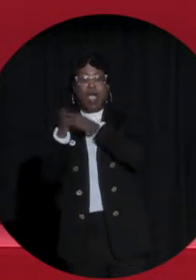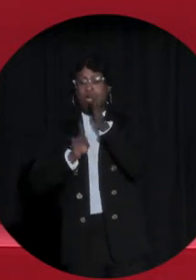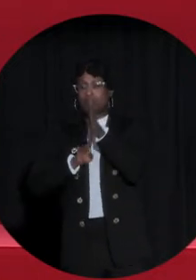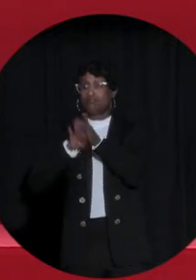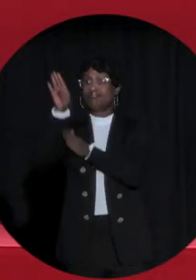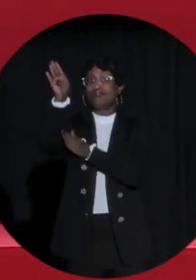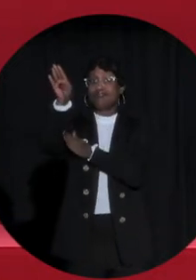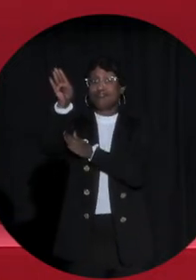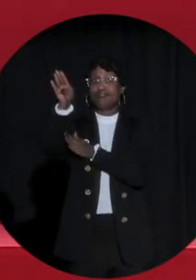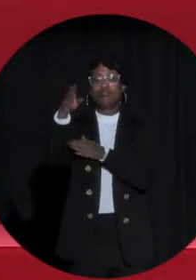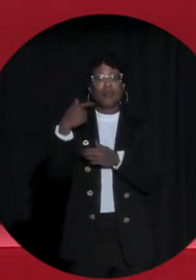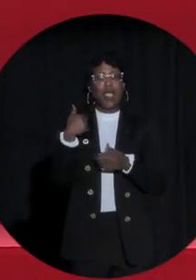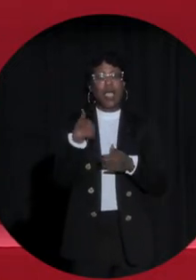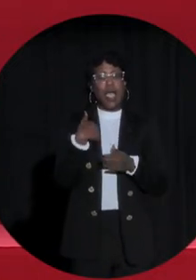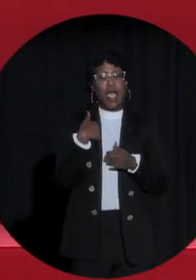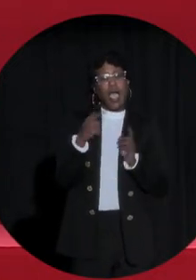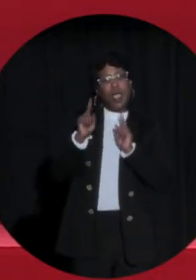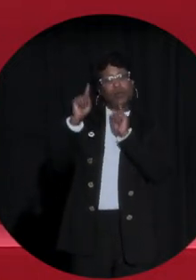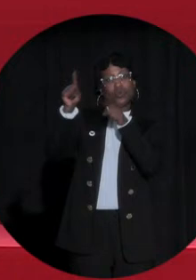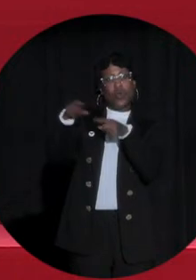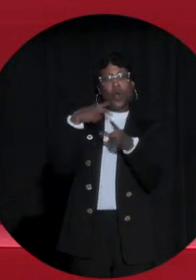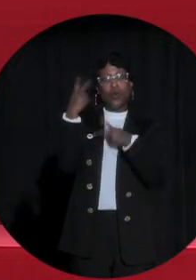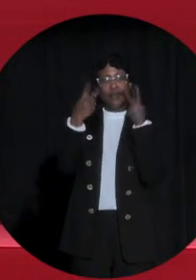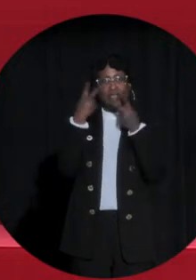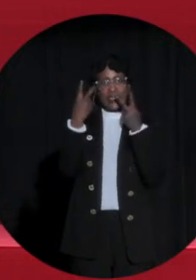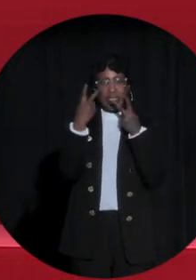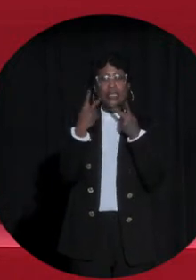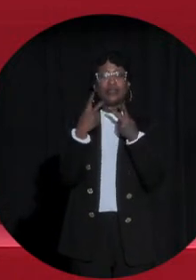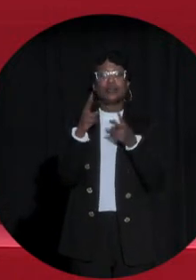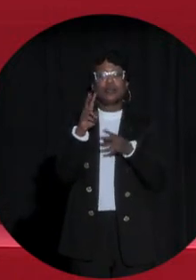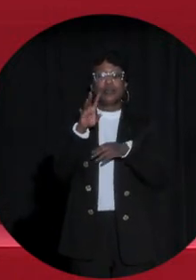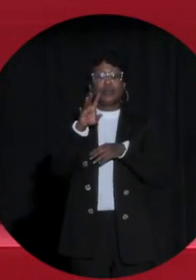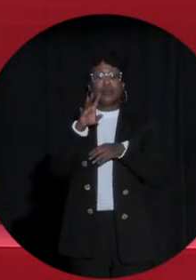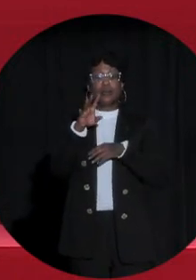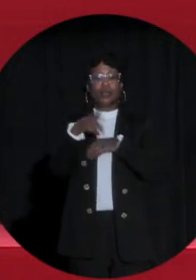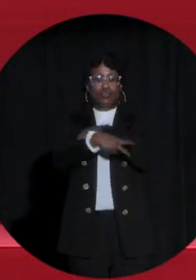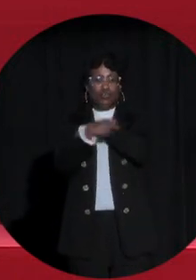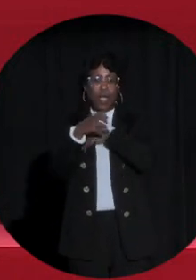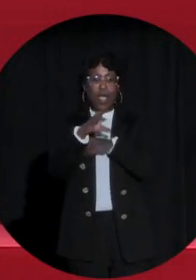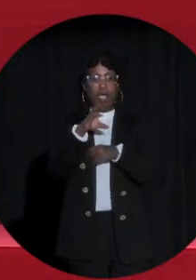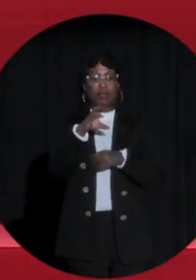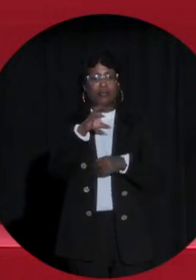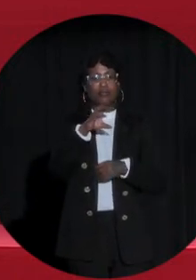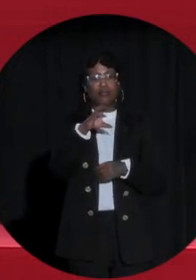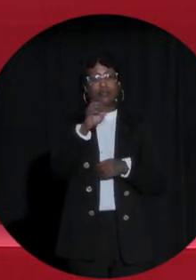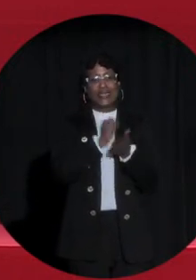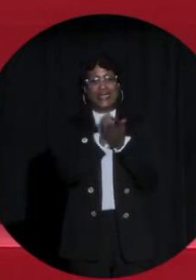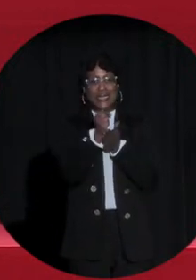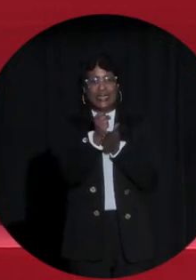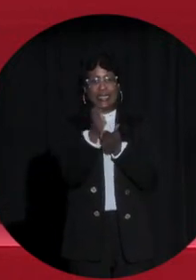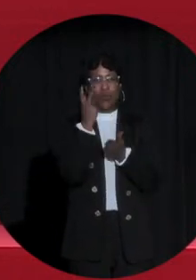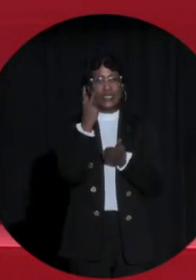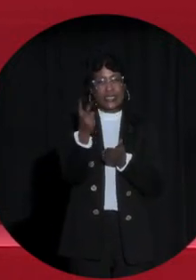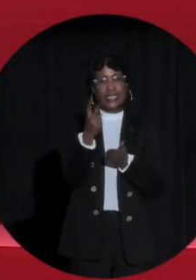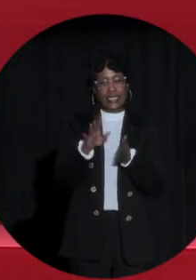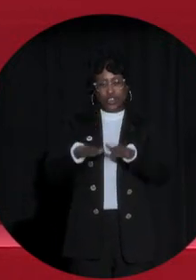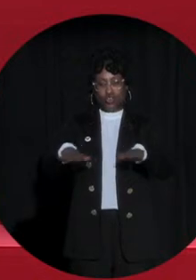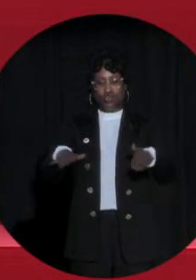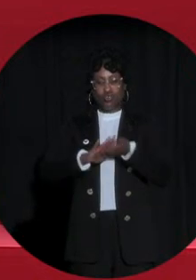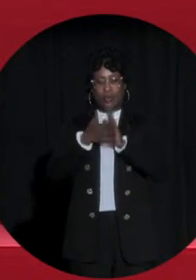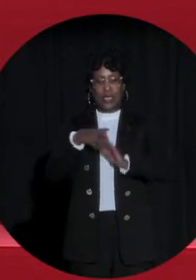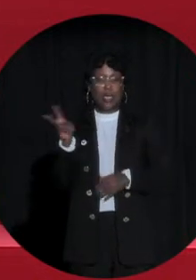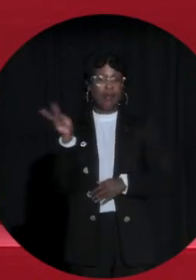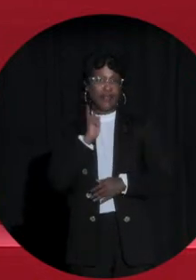visit felony crime scenes where children were victims. And as county executive, when a serious crime involves a